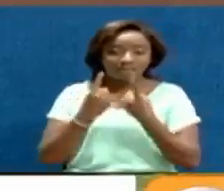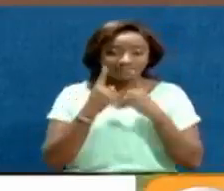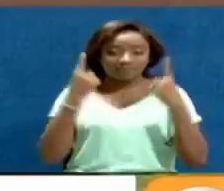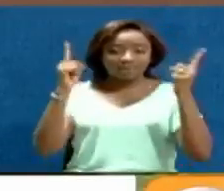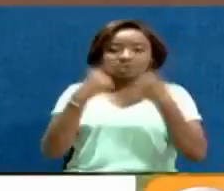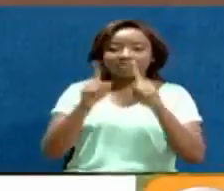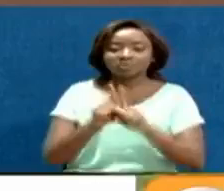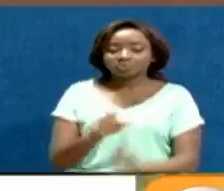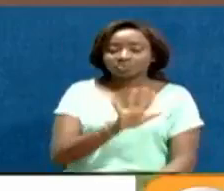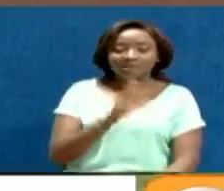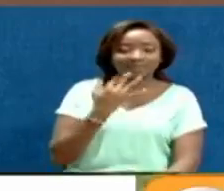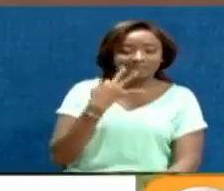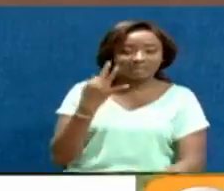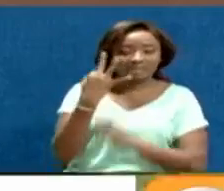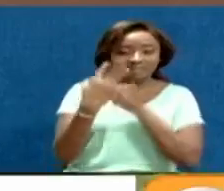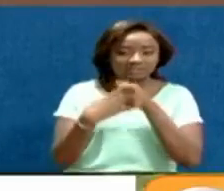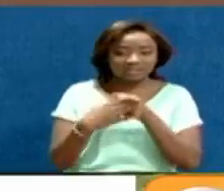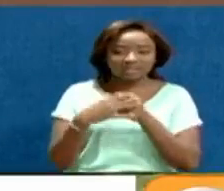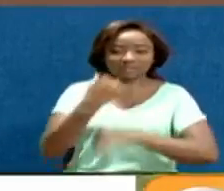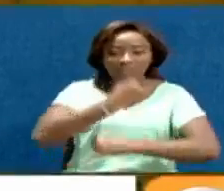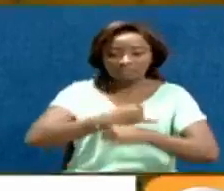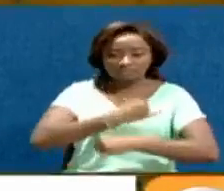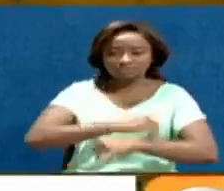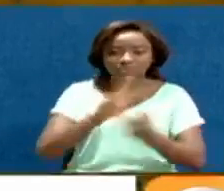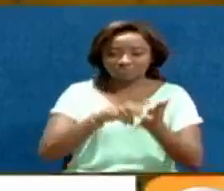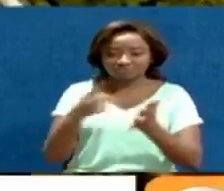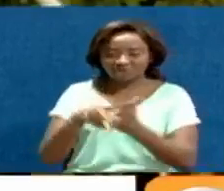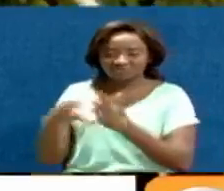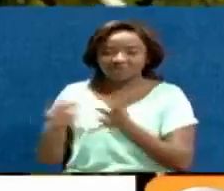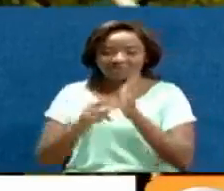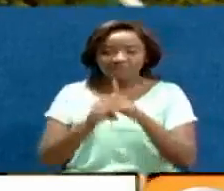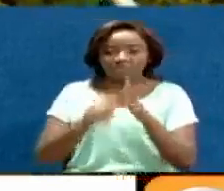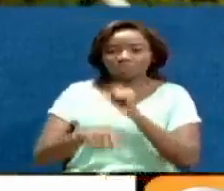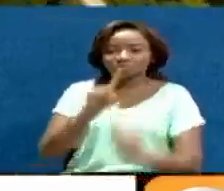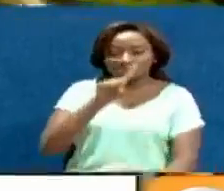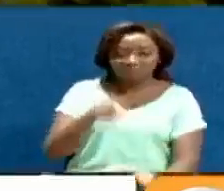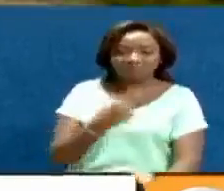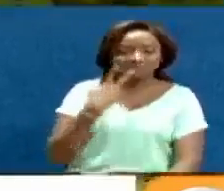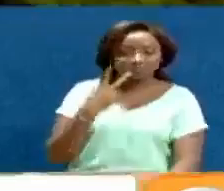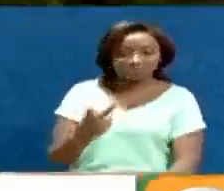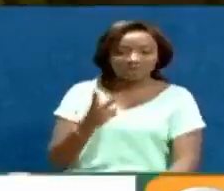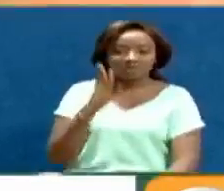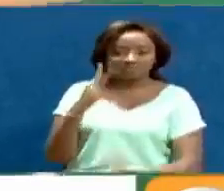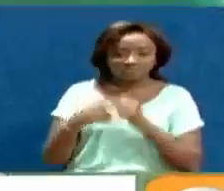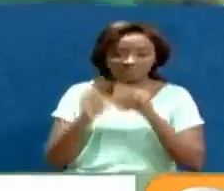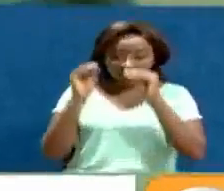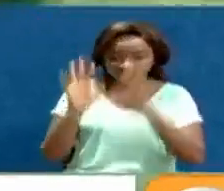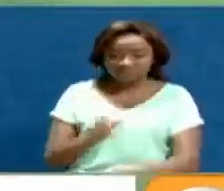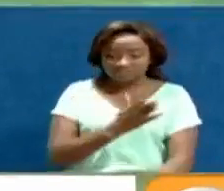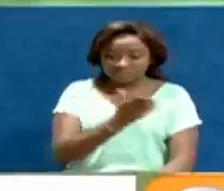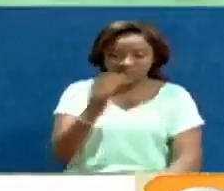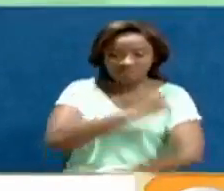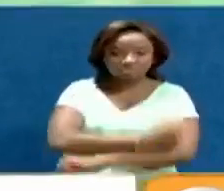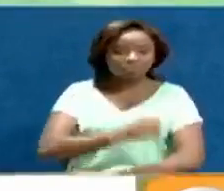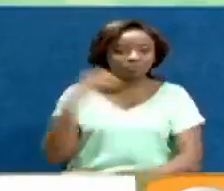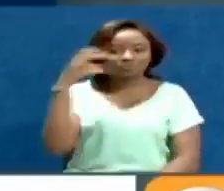the 339 institutions to reopen also means that 1,247 teachers and workers in these private schools